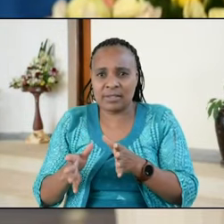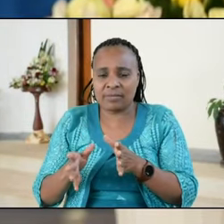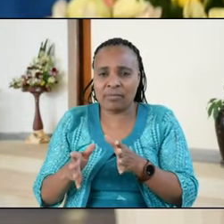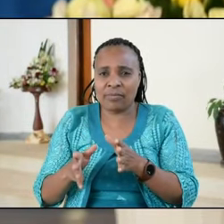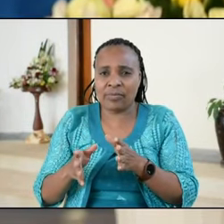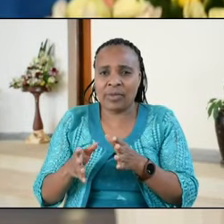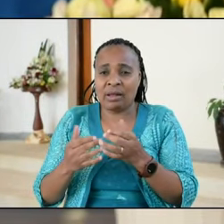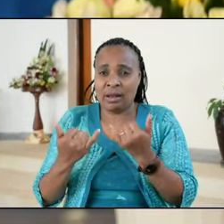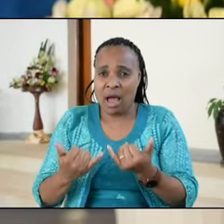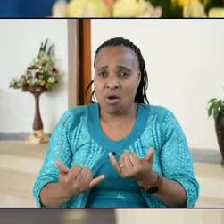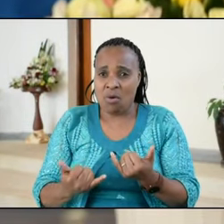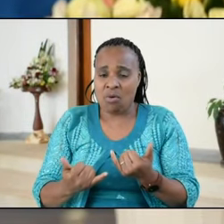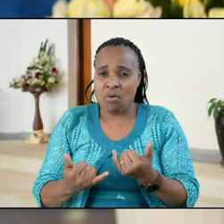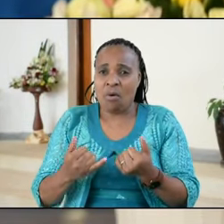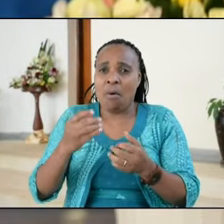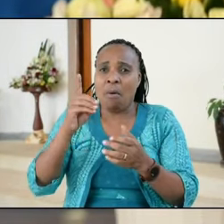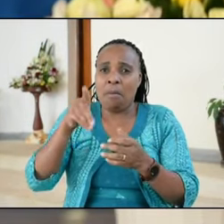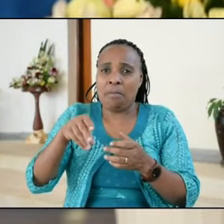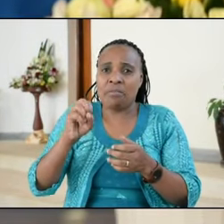saying,